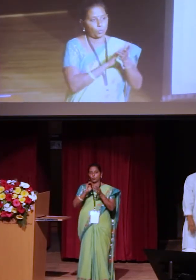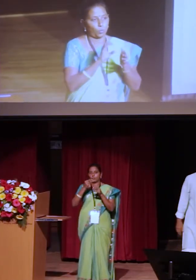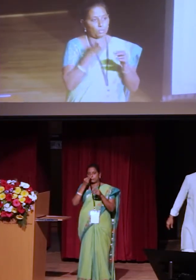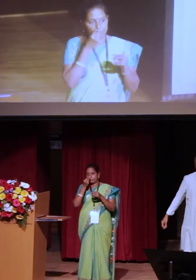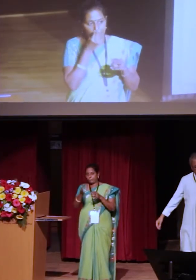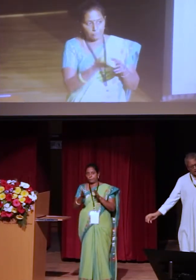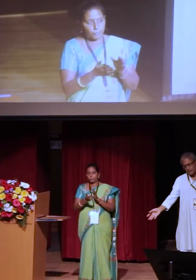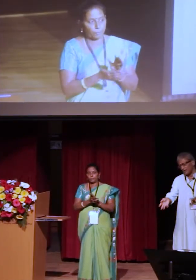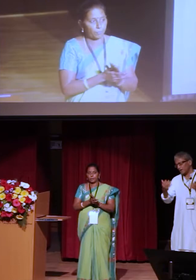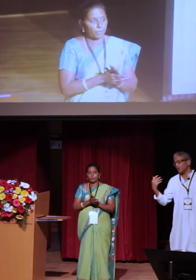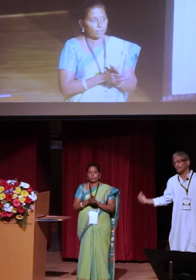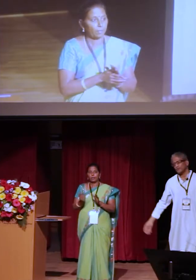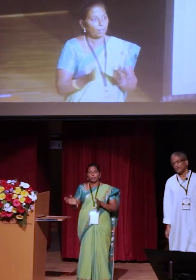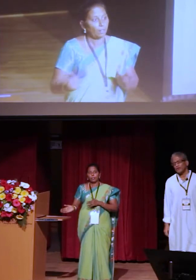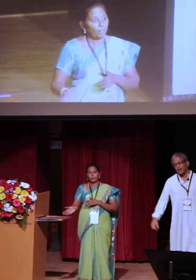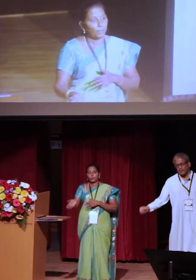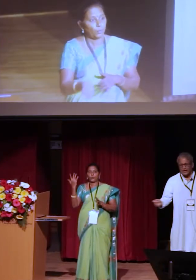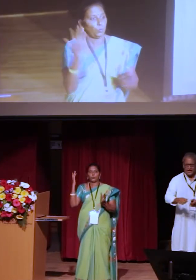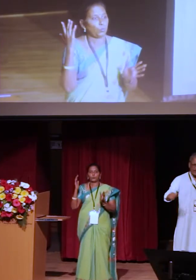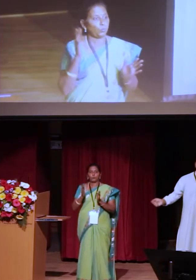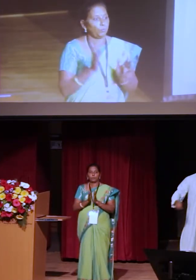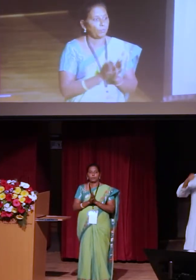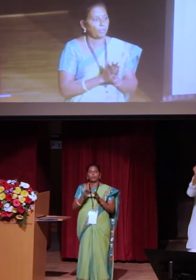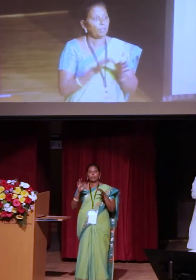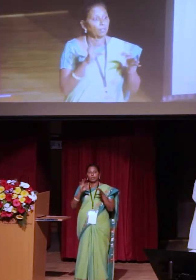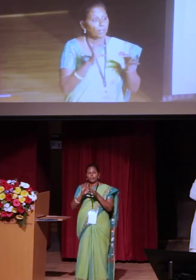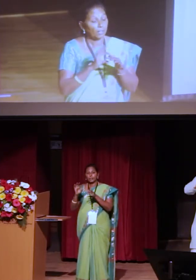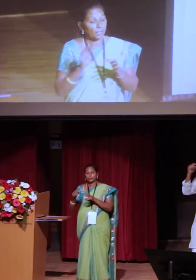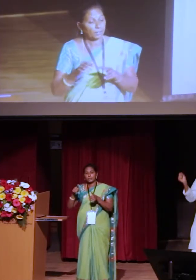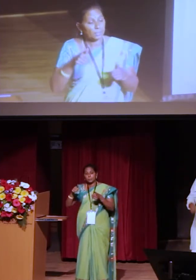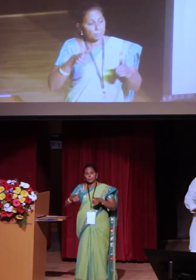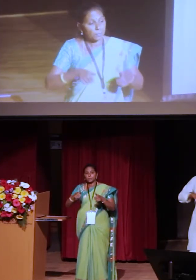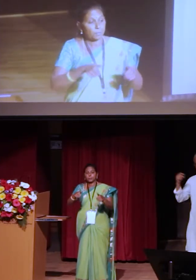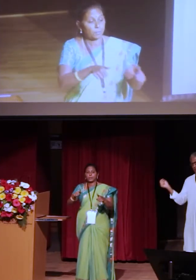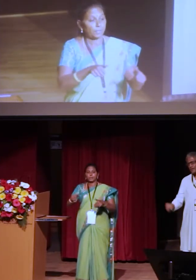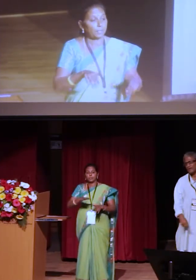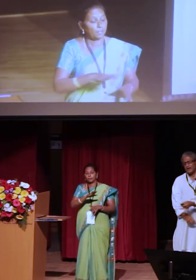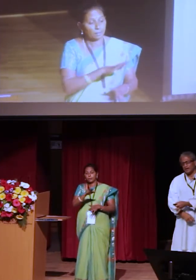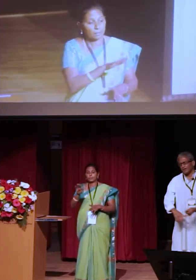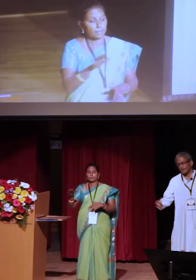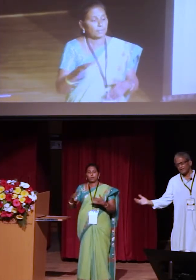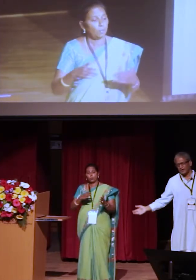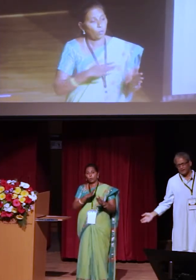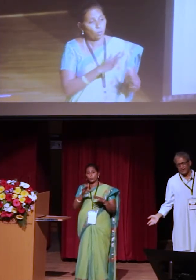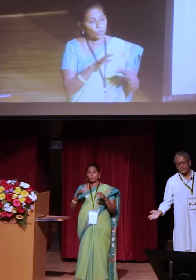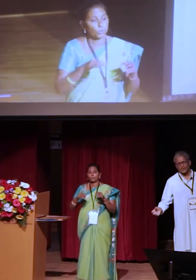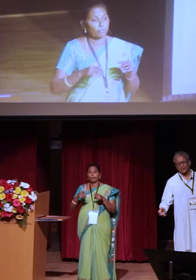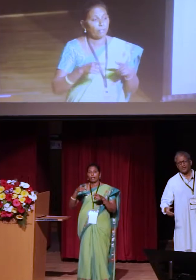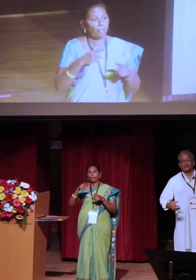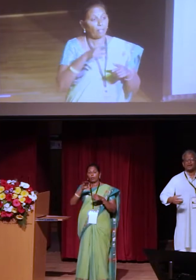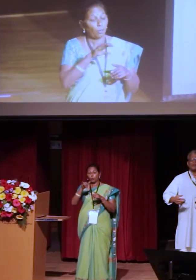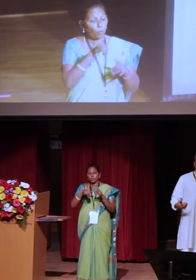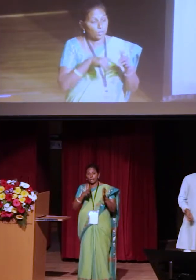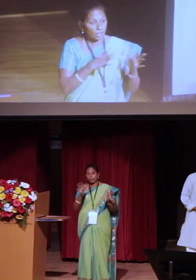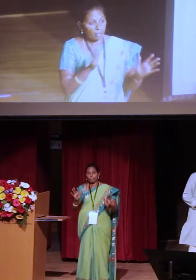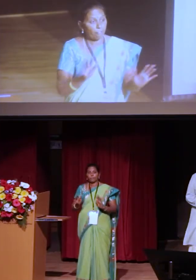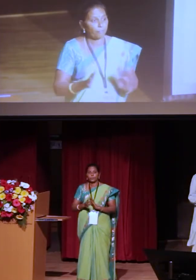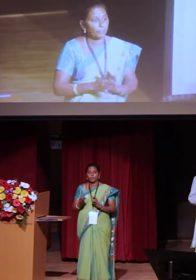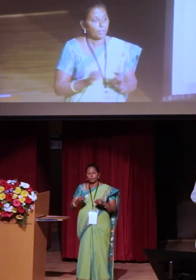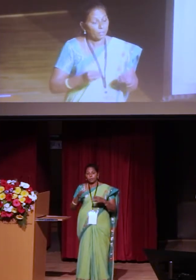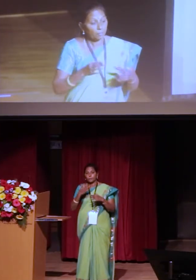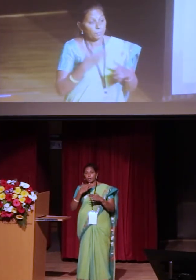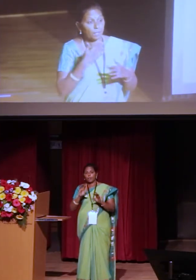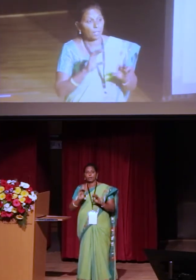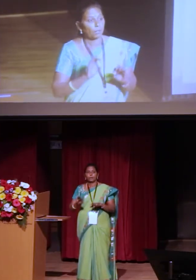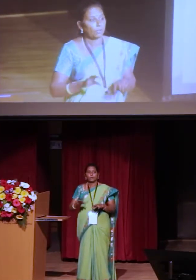them the kit and let loose. They connect this, press button, this. Lots of chaos happens. We give up saying,